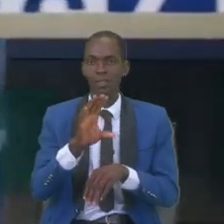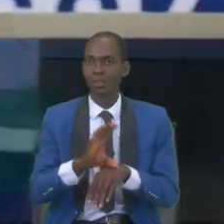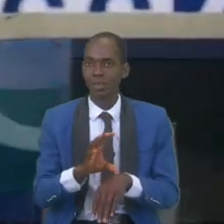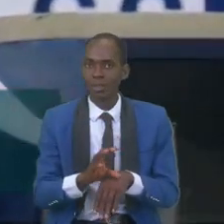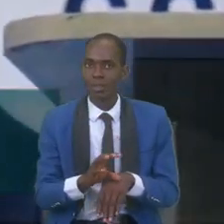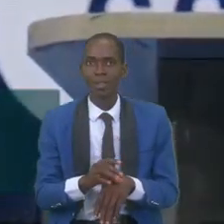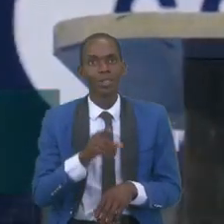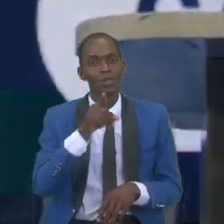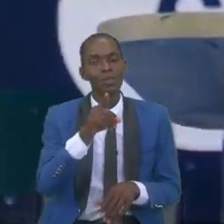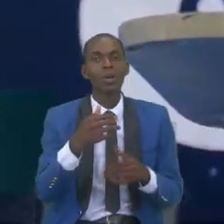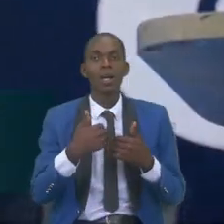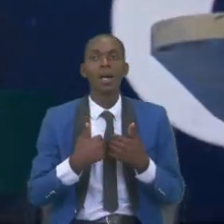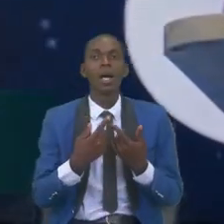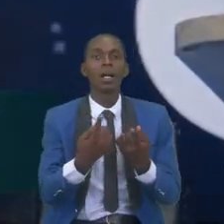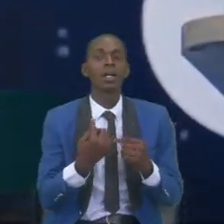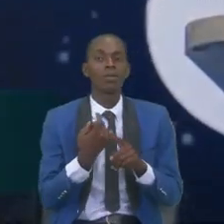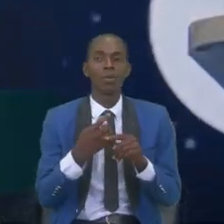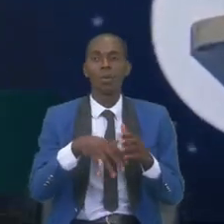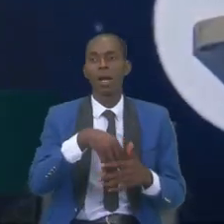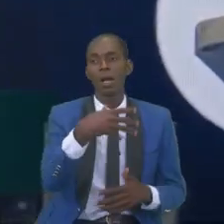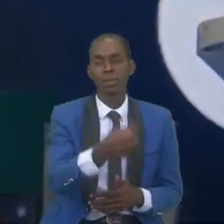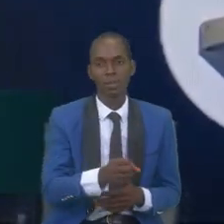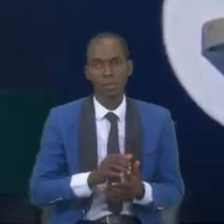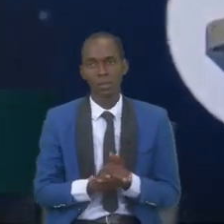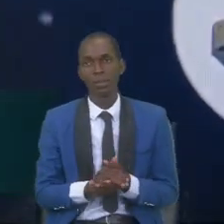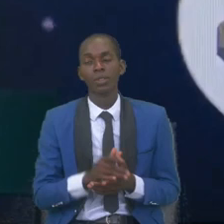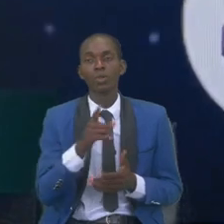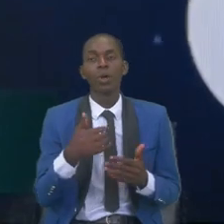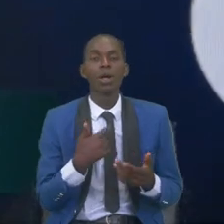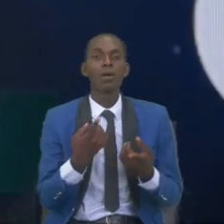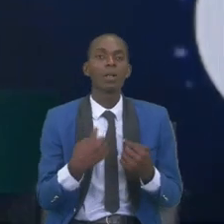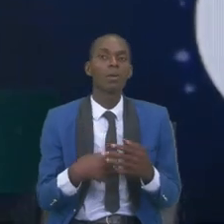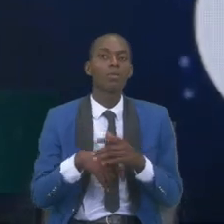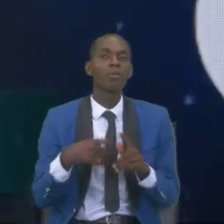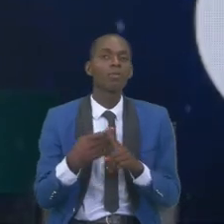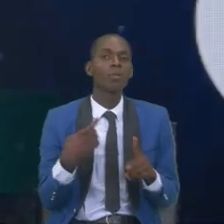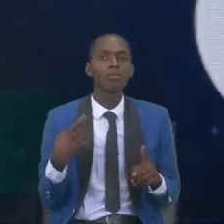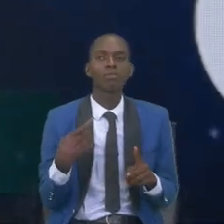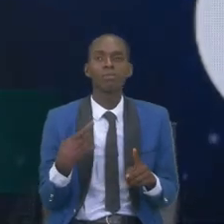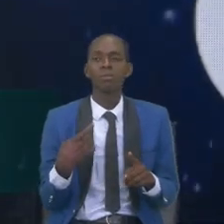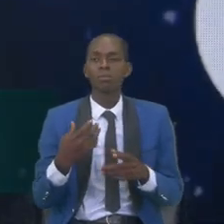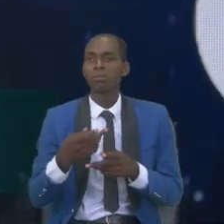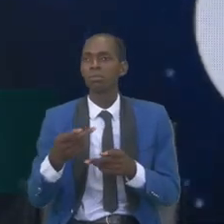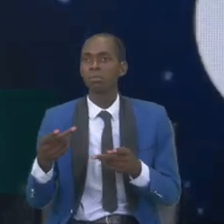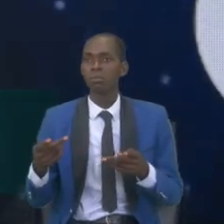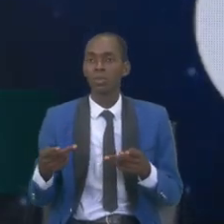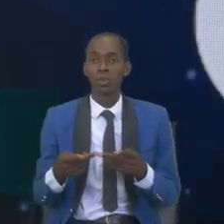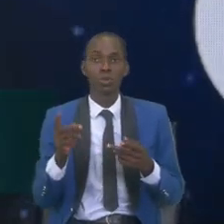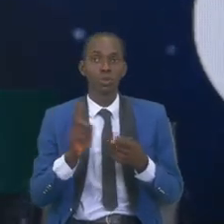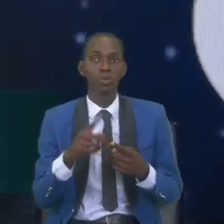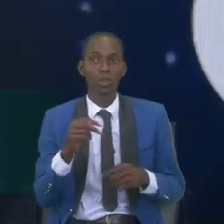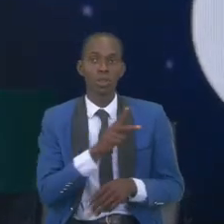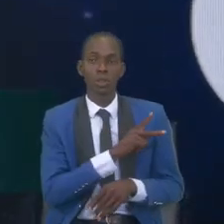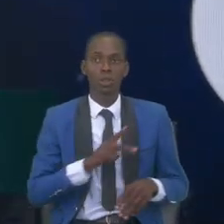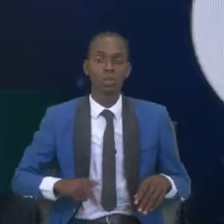from outside. You have come from belonging to the kingdom of